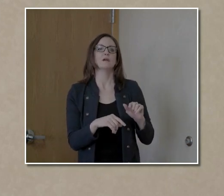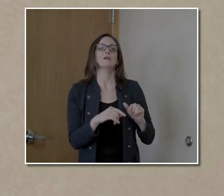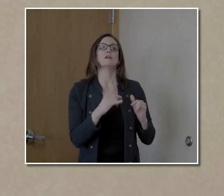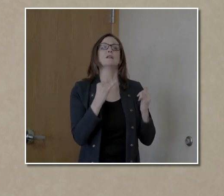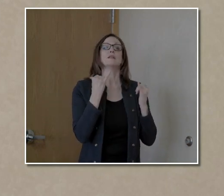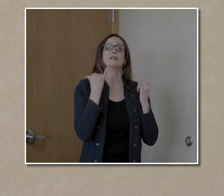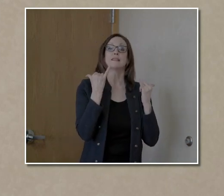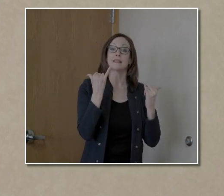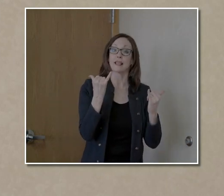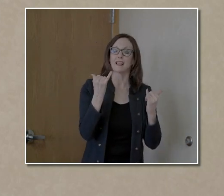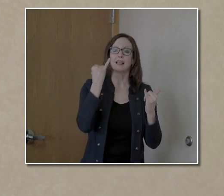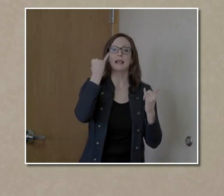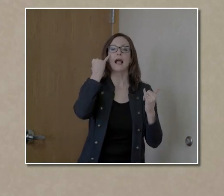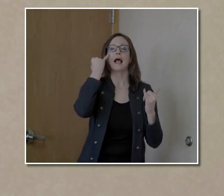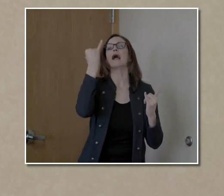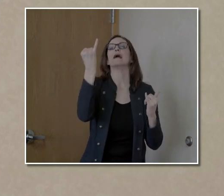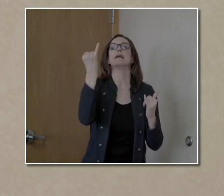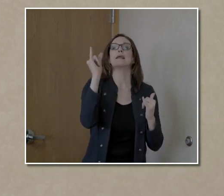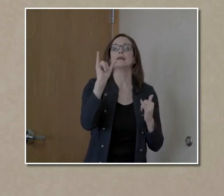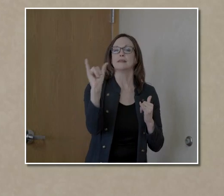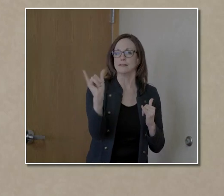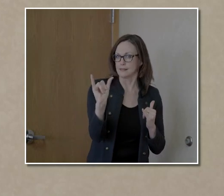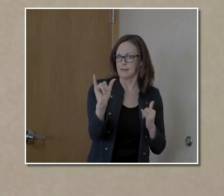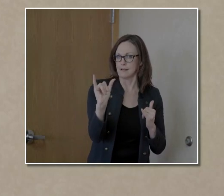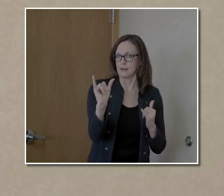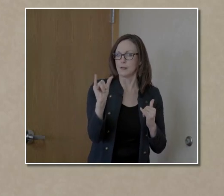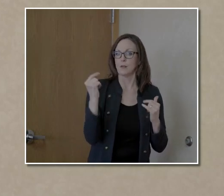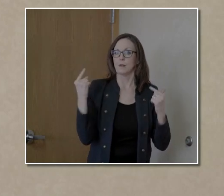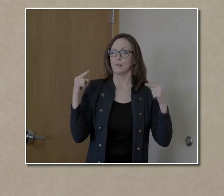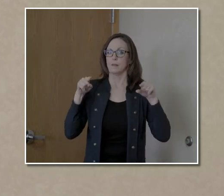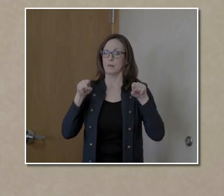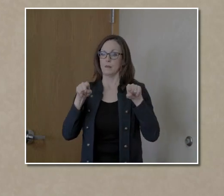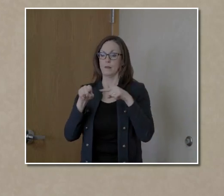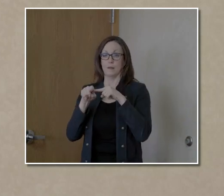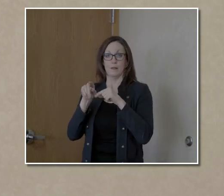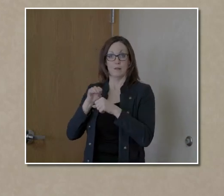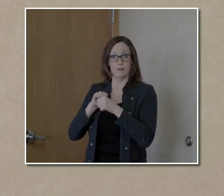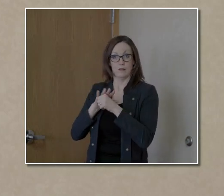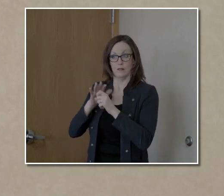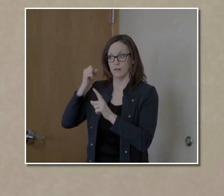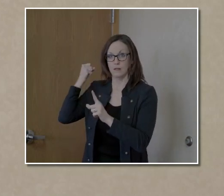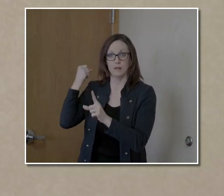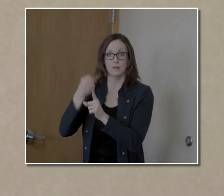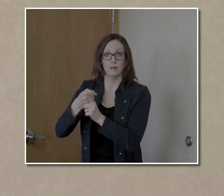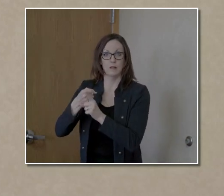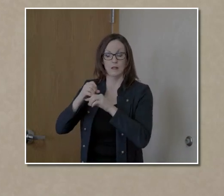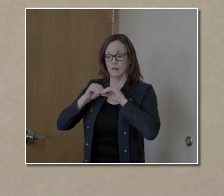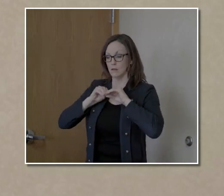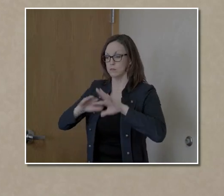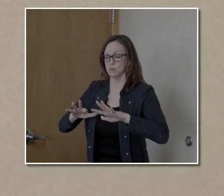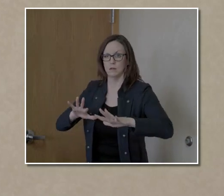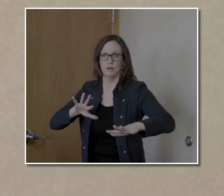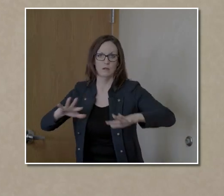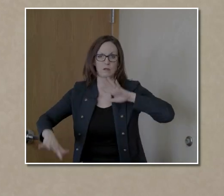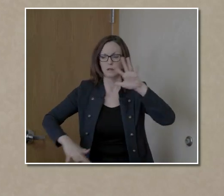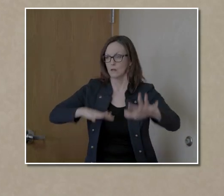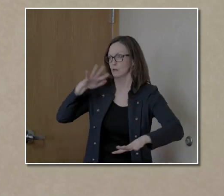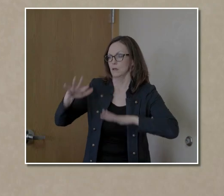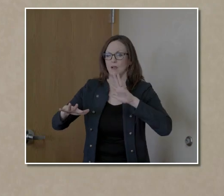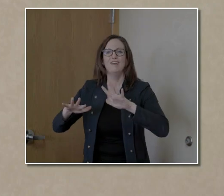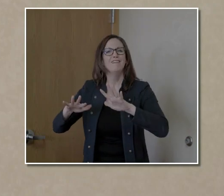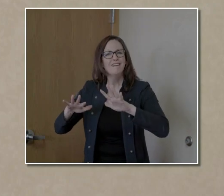neighbors, and therefore we're actually anticipating an increase in our ability to recruit going forward. Thank you,